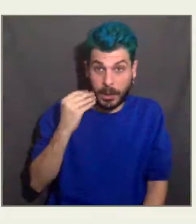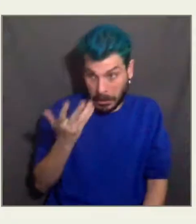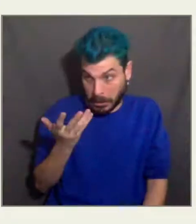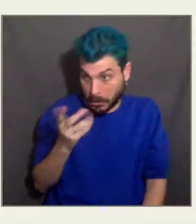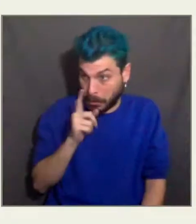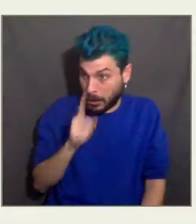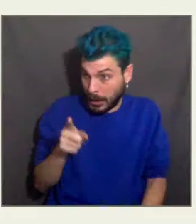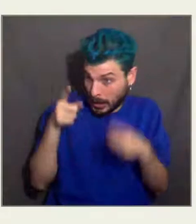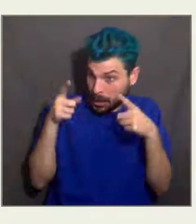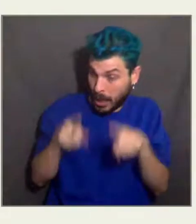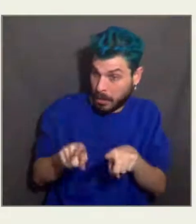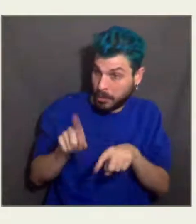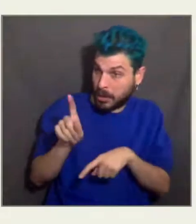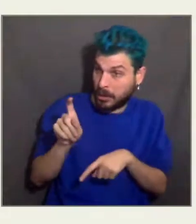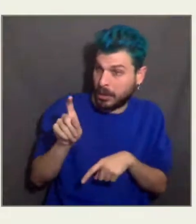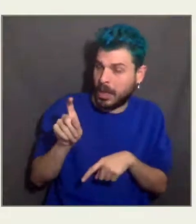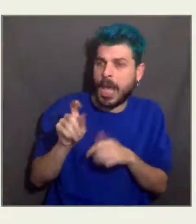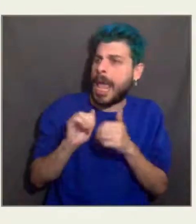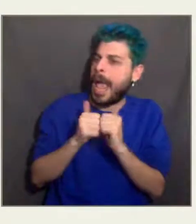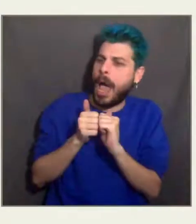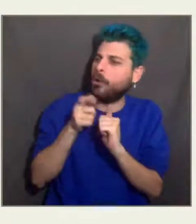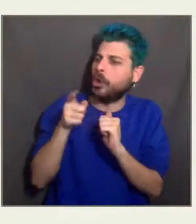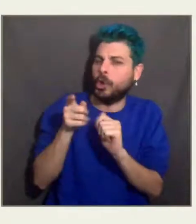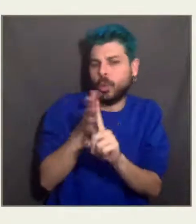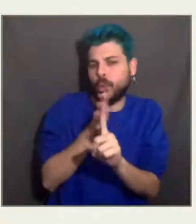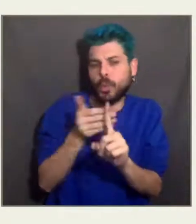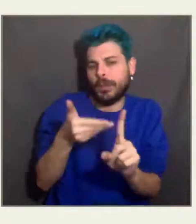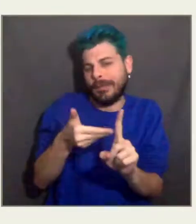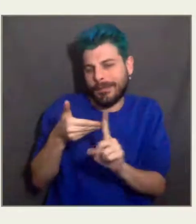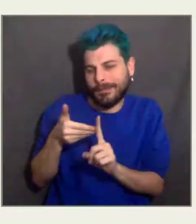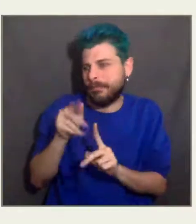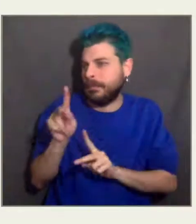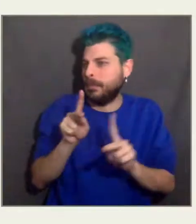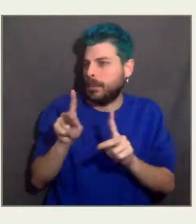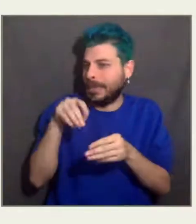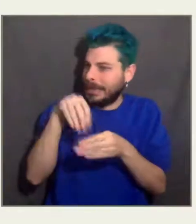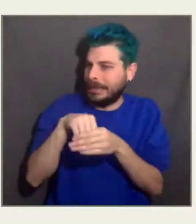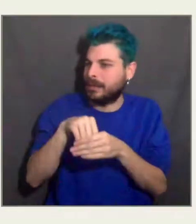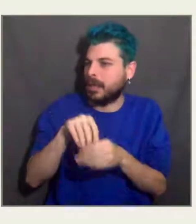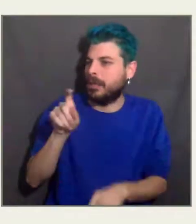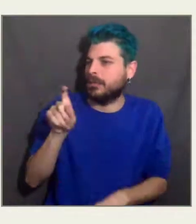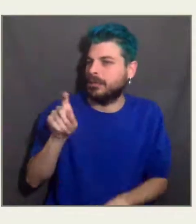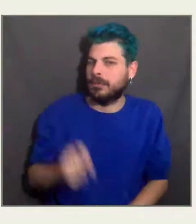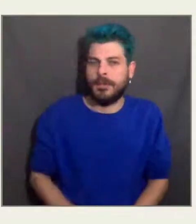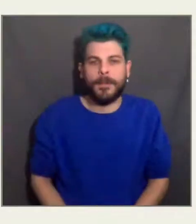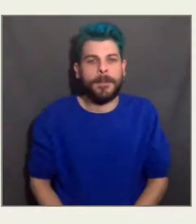drawing people into the shelters and off the streets?